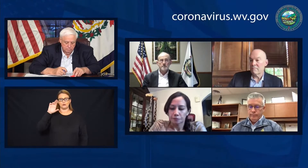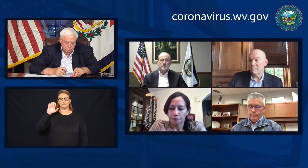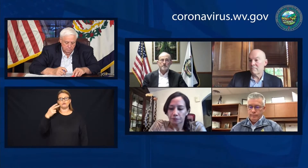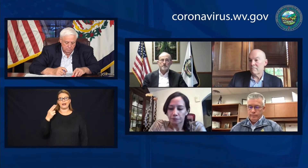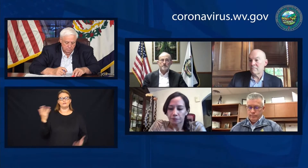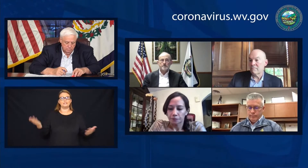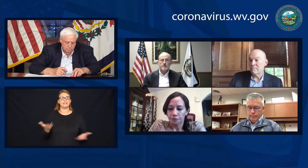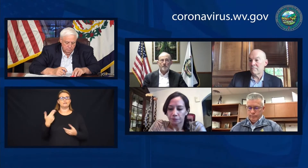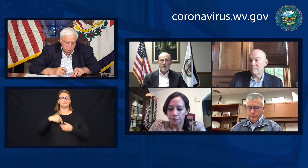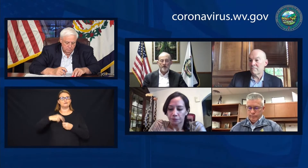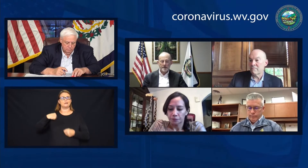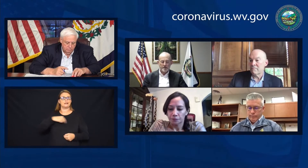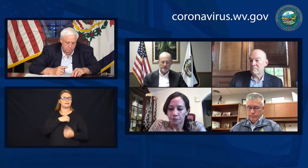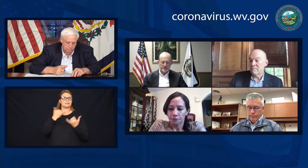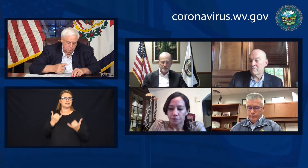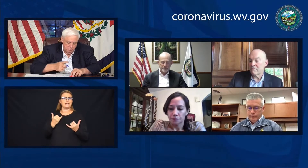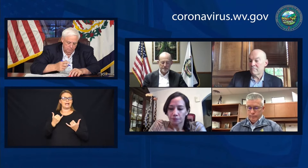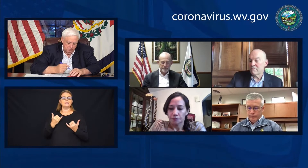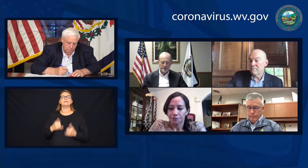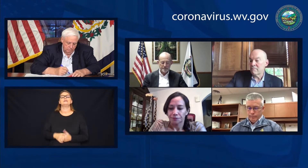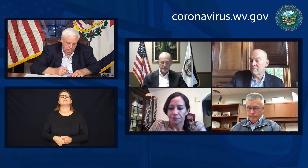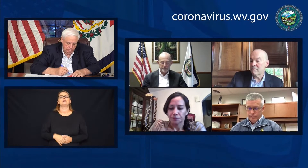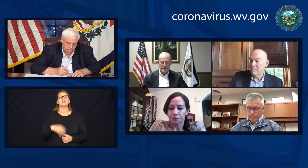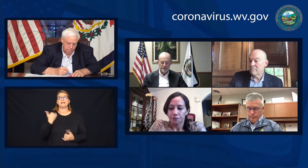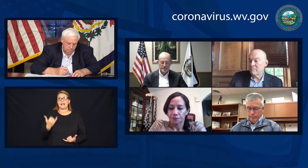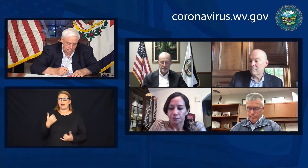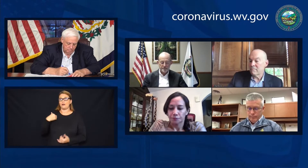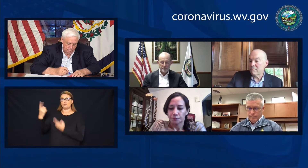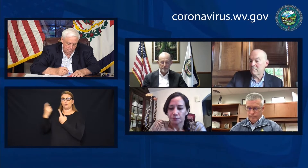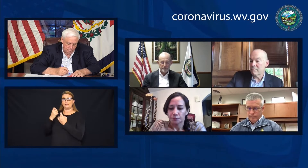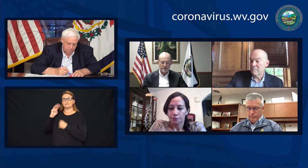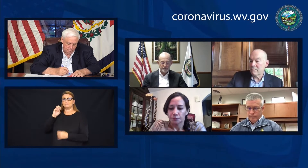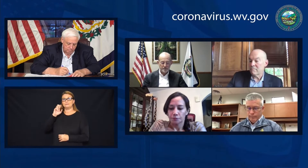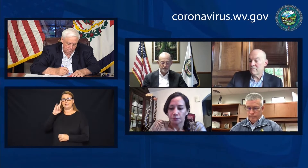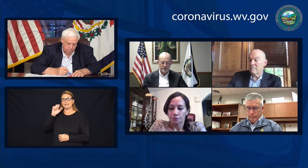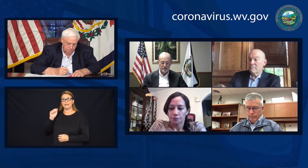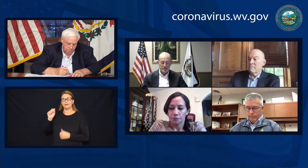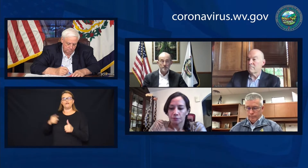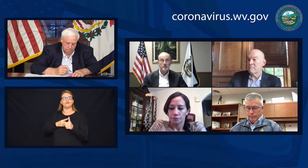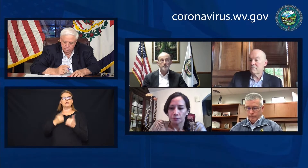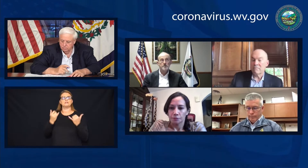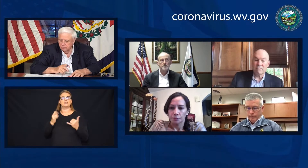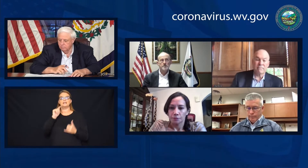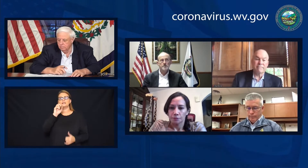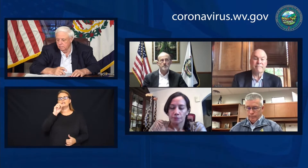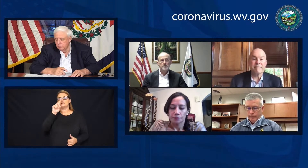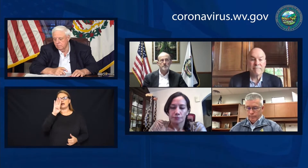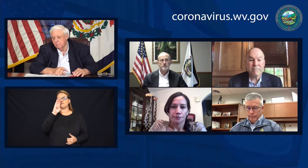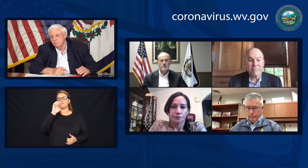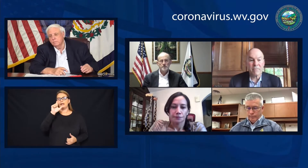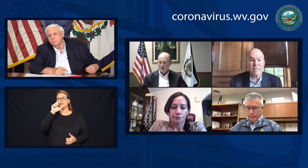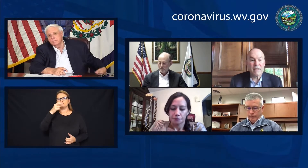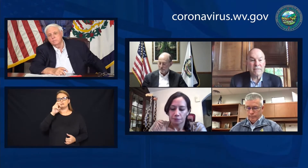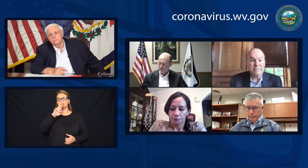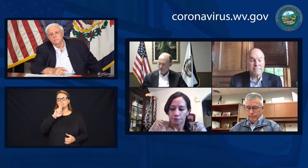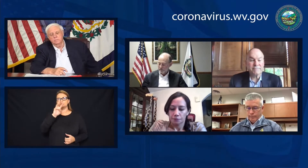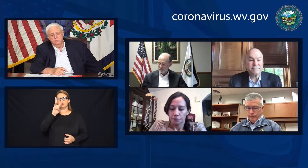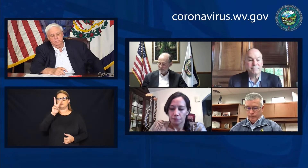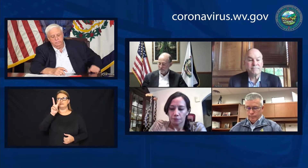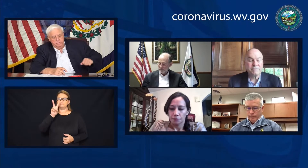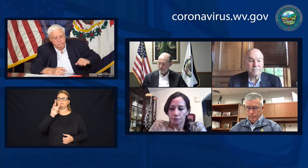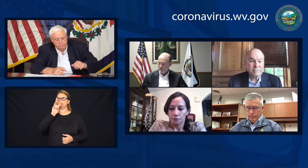DHHR is also joining us today and is available for questions. We'll now go to questions from members of the media. The first today from Todd Boucher with WTAP.